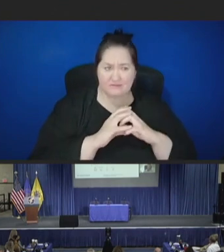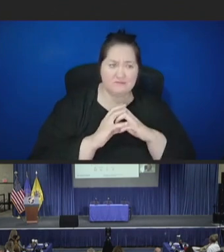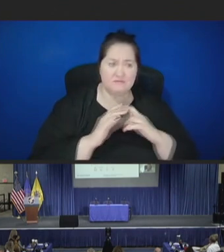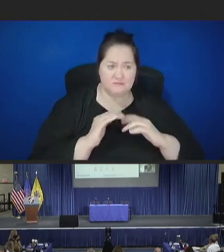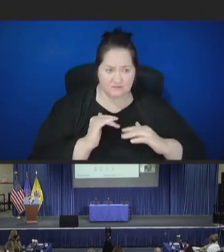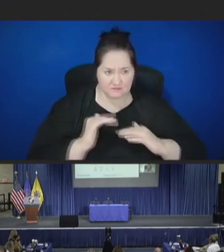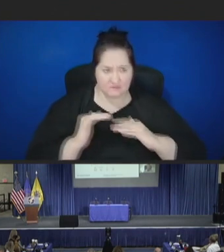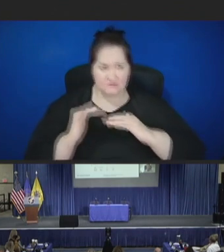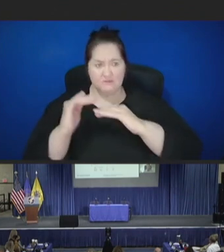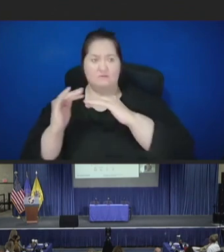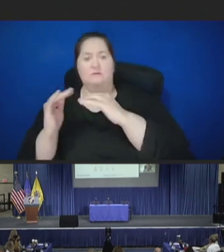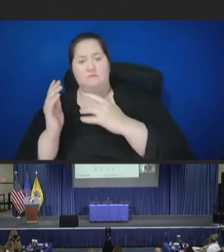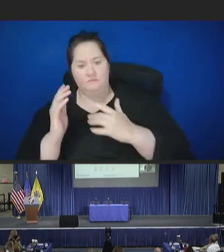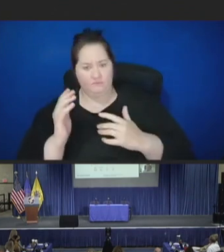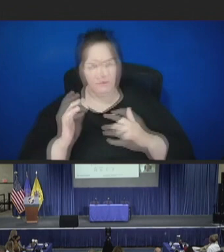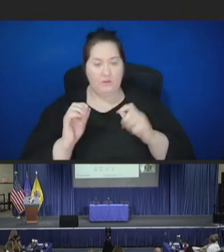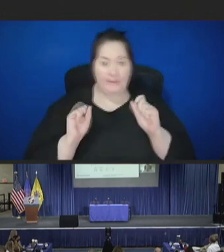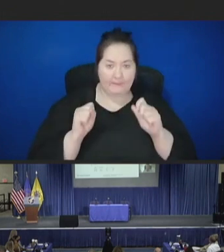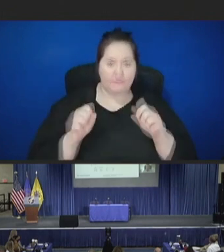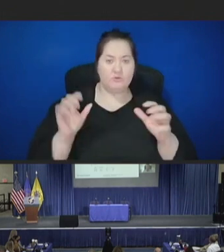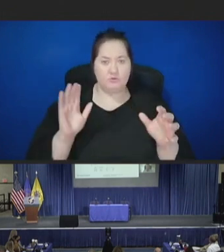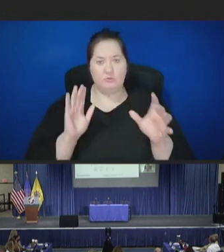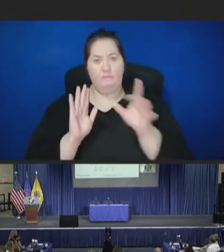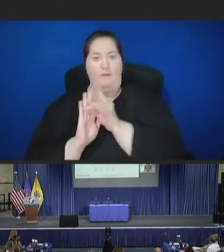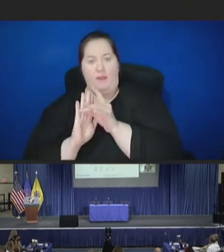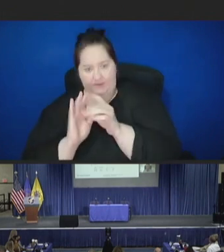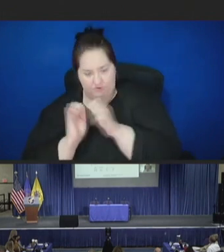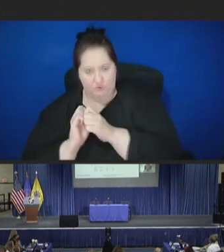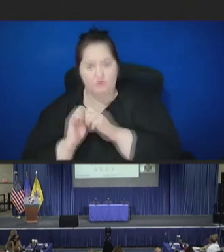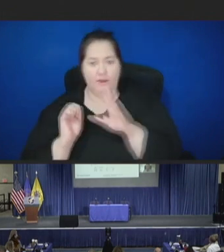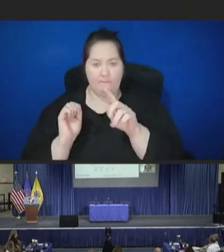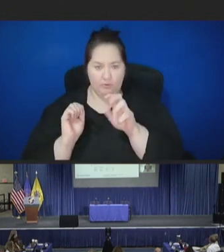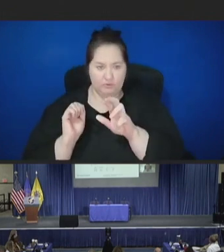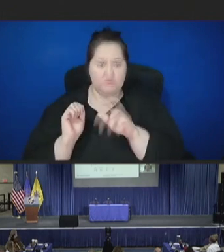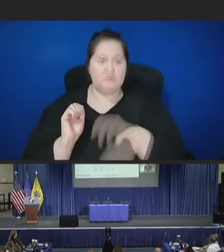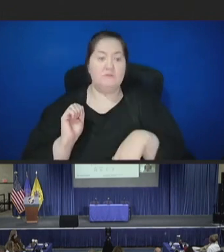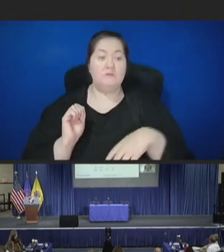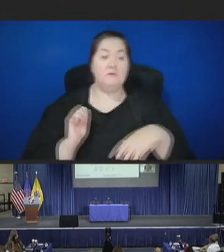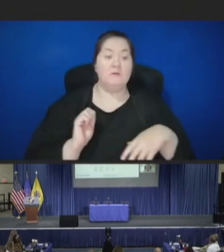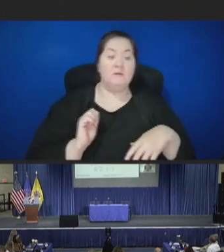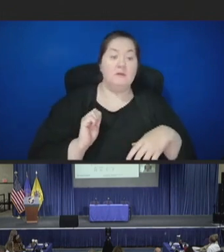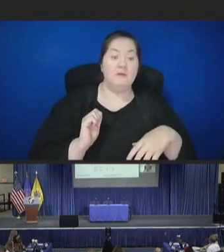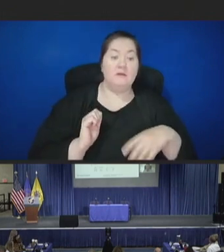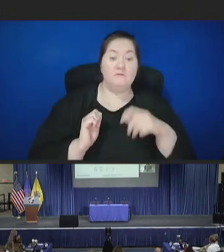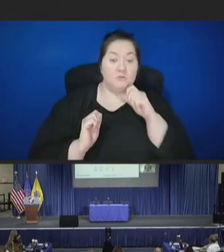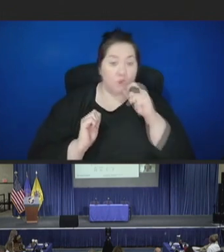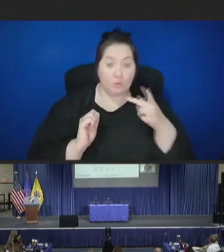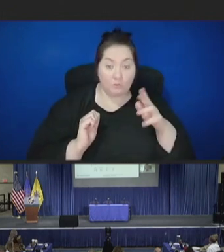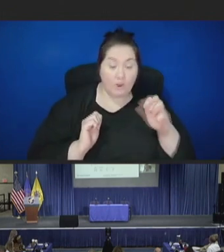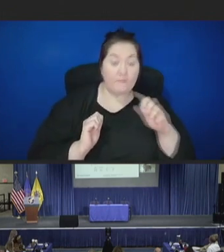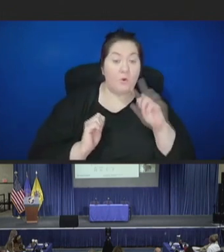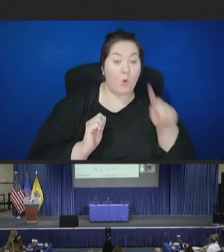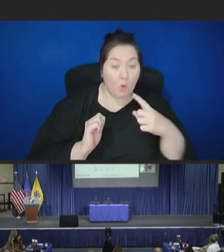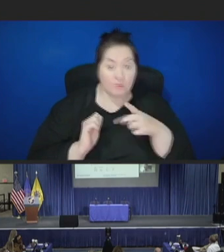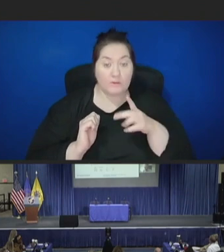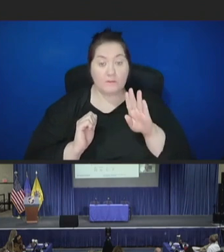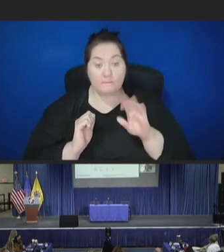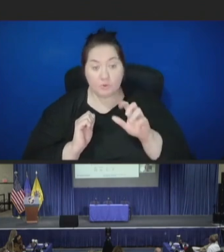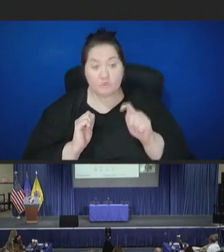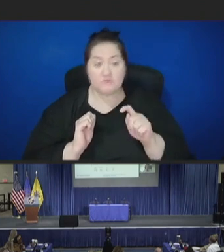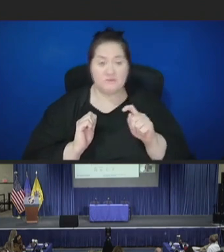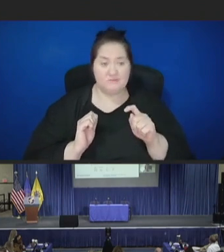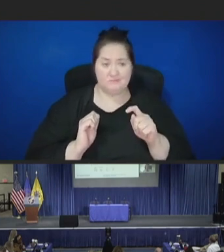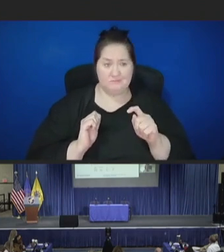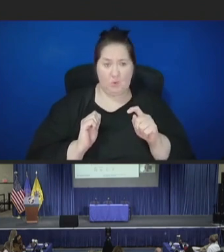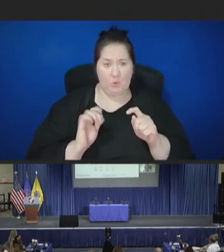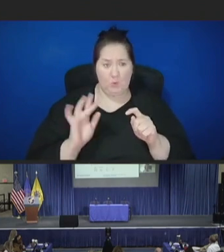B cells that are now capable to bind the boosting candidate. If you don't prime and just boost, you get virtually